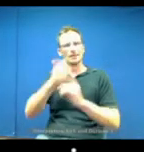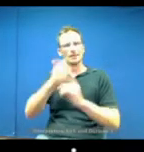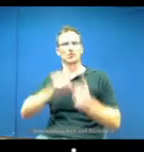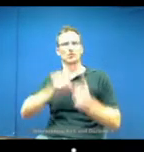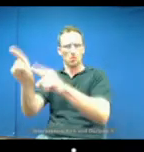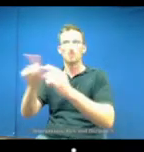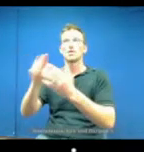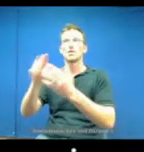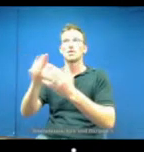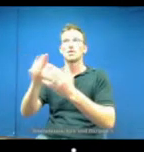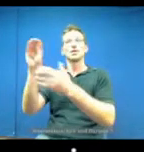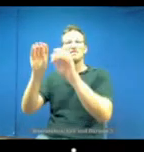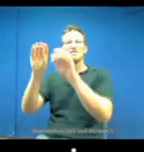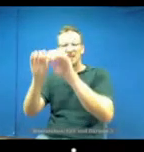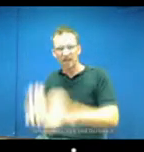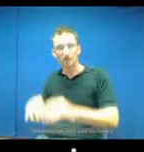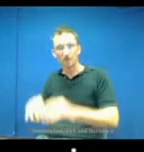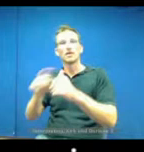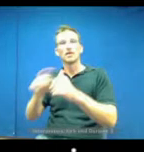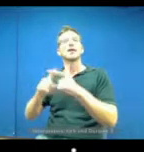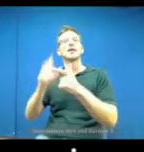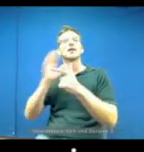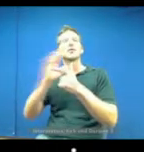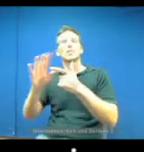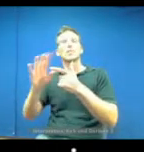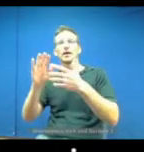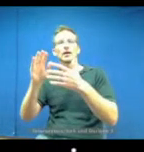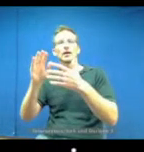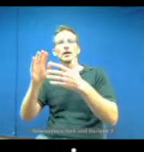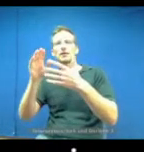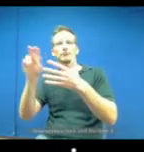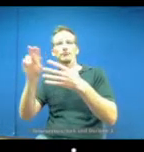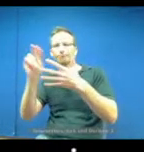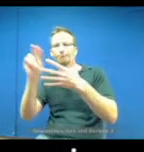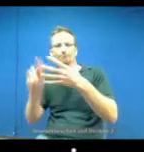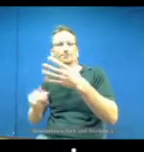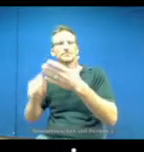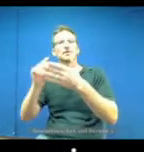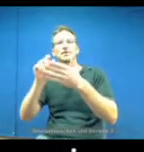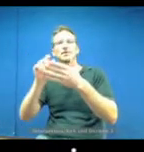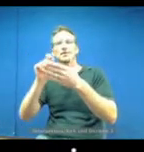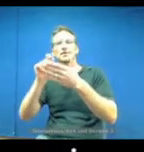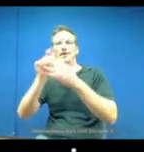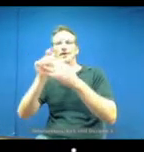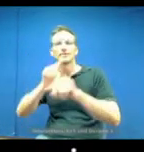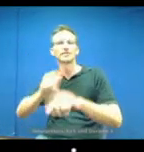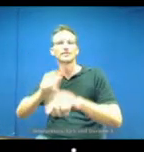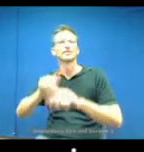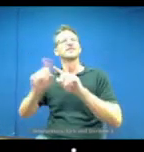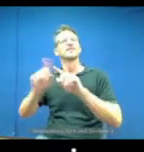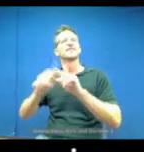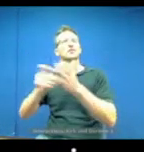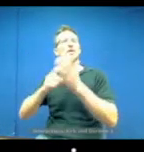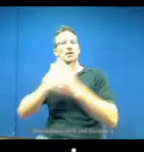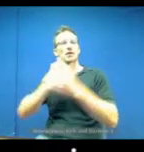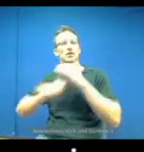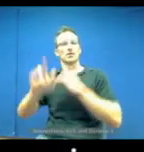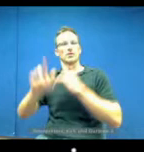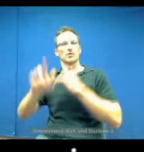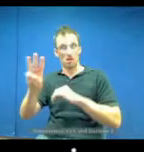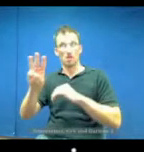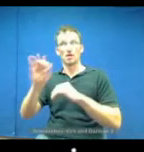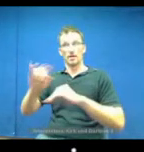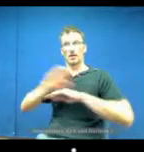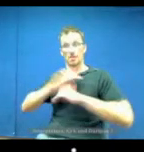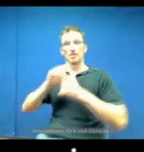statutory factors in your state to see if you qualify for protection. So go to your state court website. You can download the form